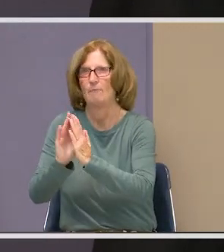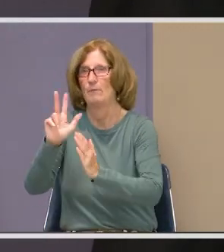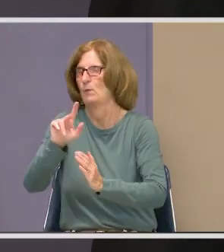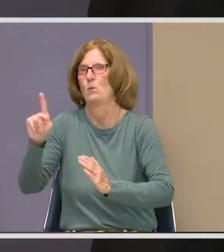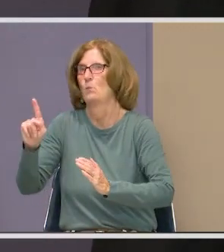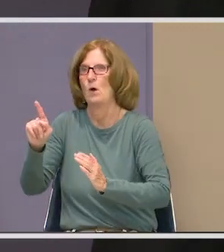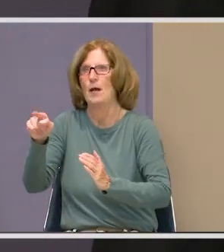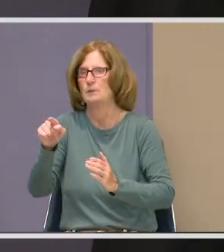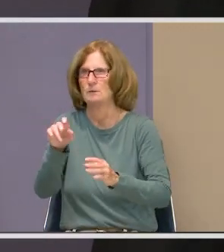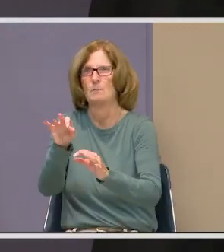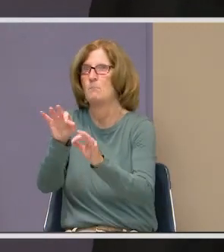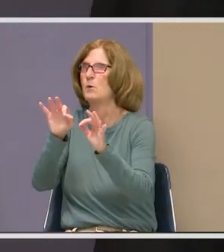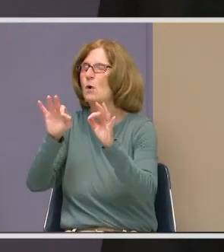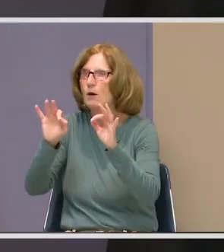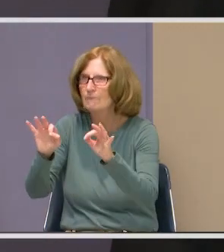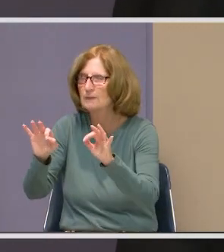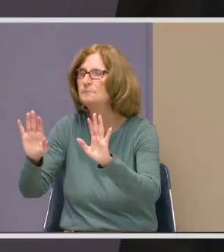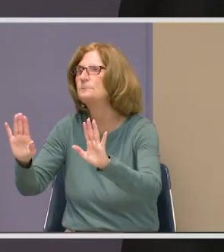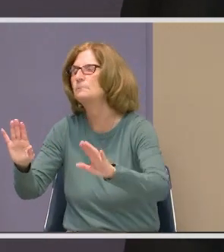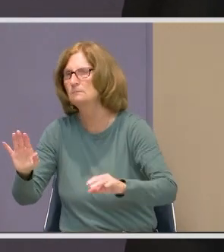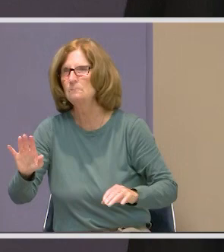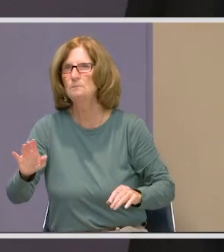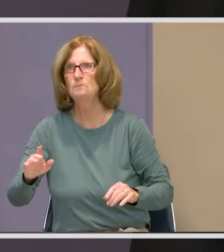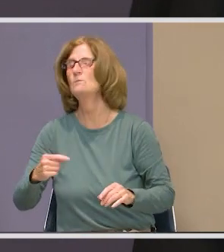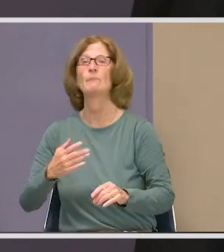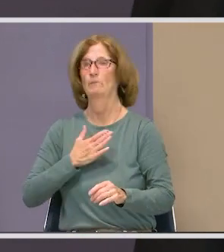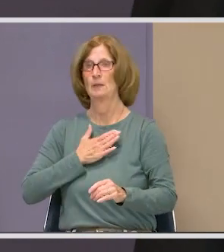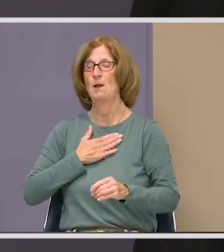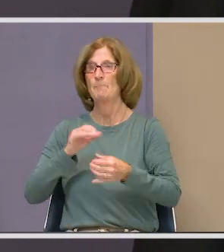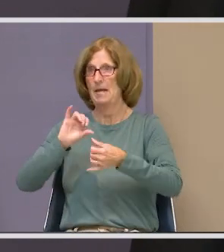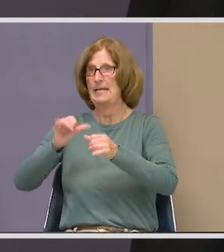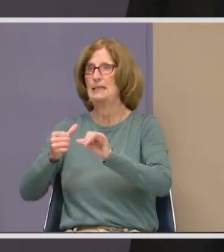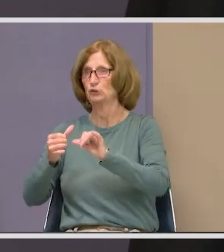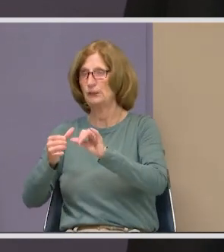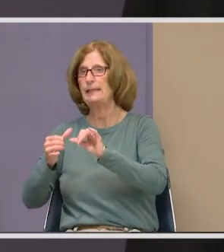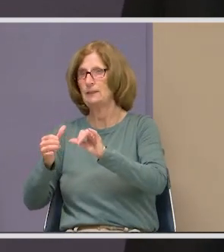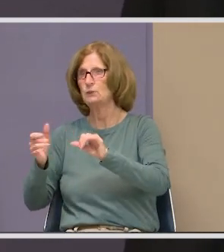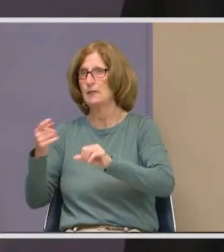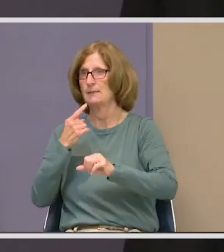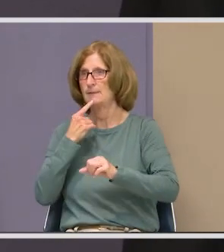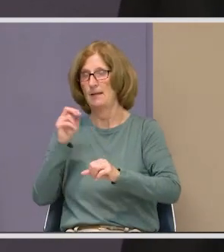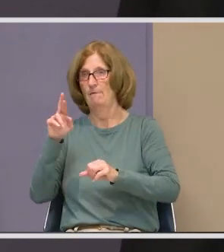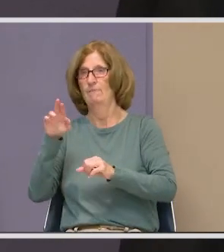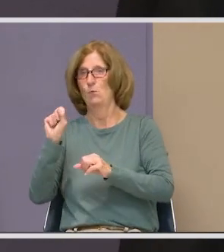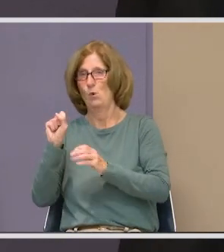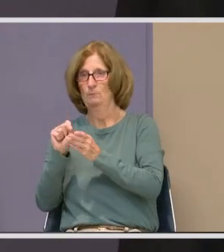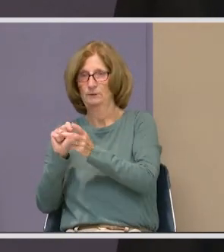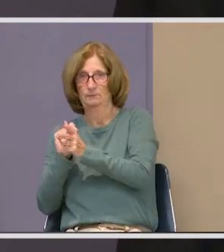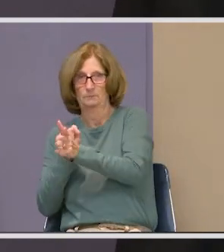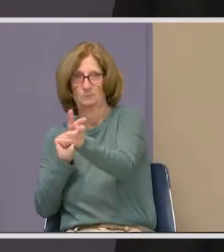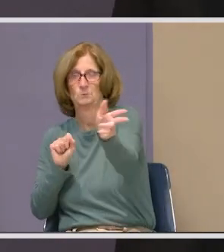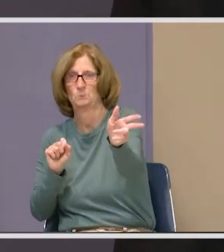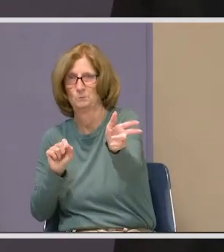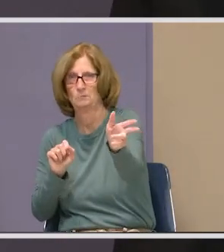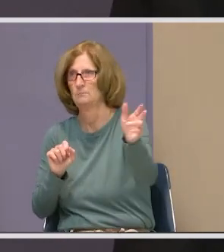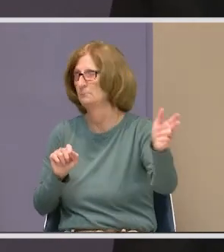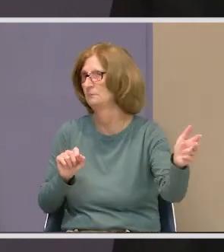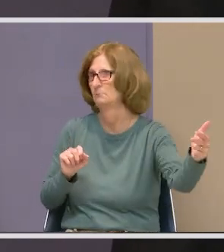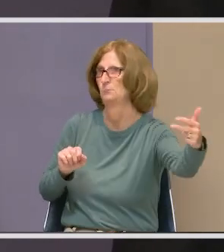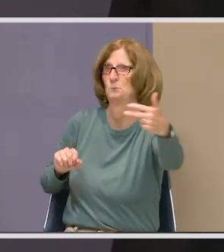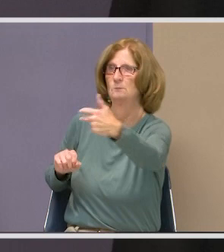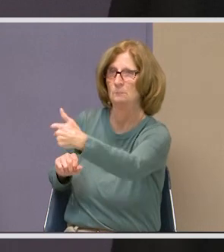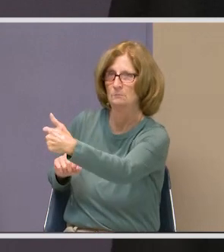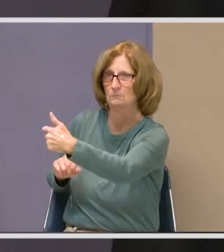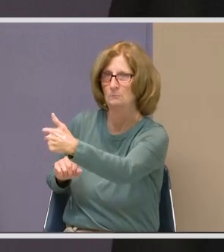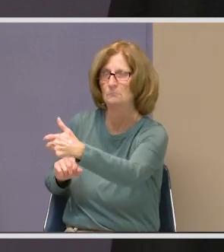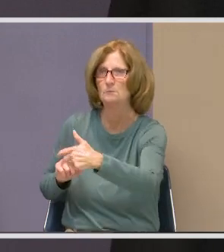system. My engineer indicated that left turn signals from Forbes Avenue in both directions turning onto